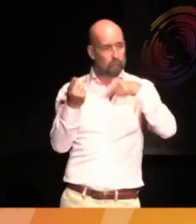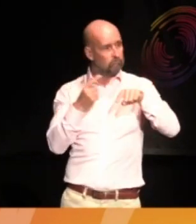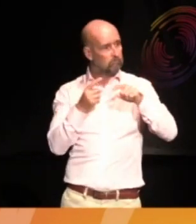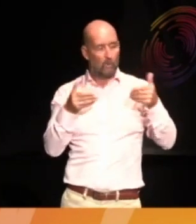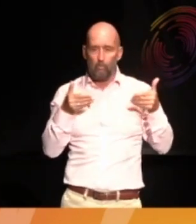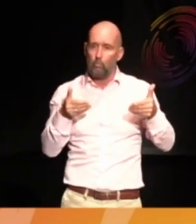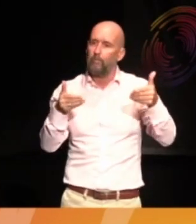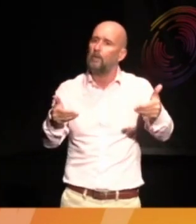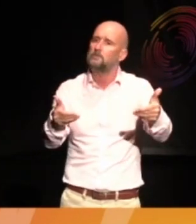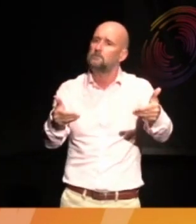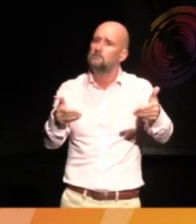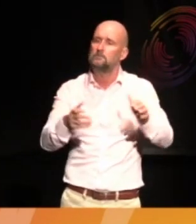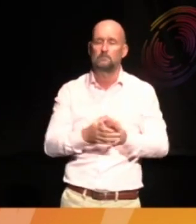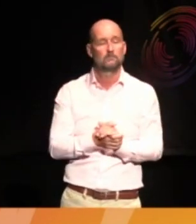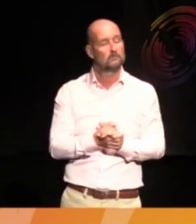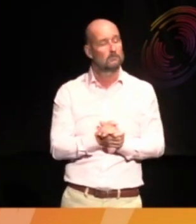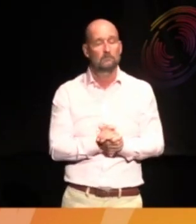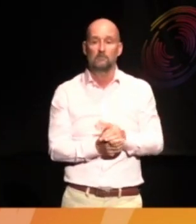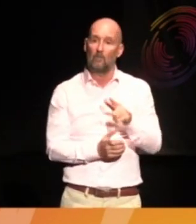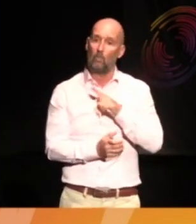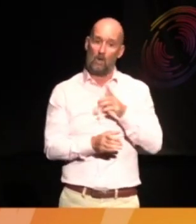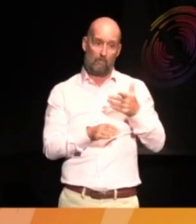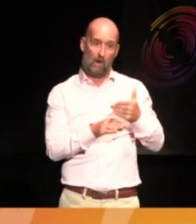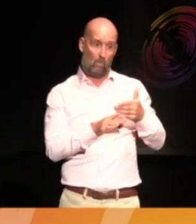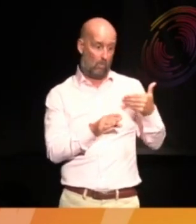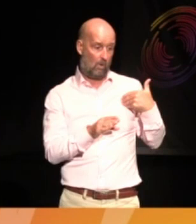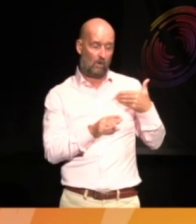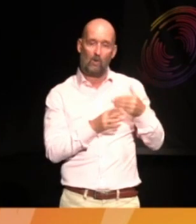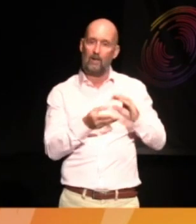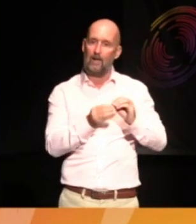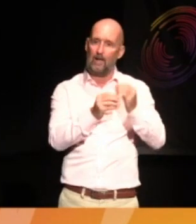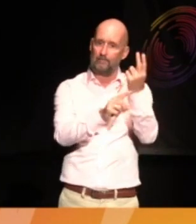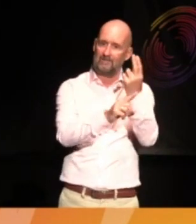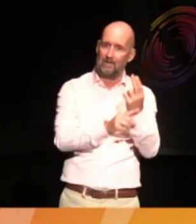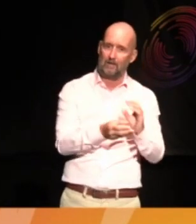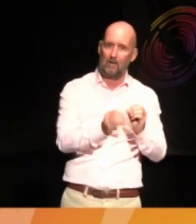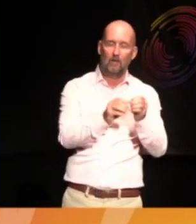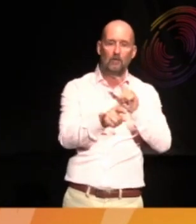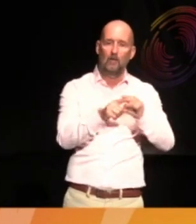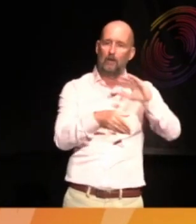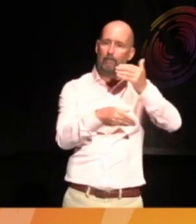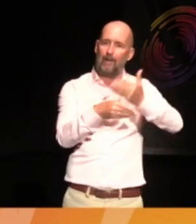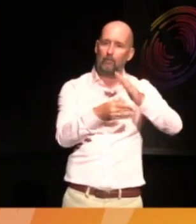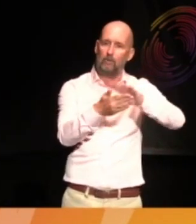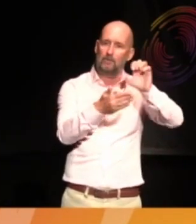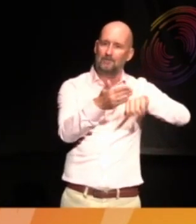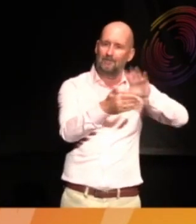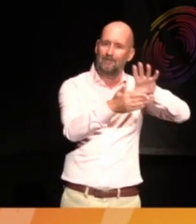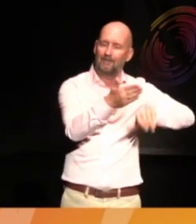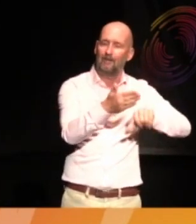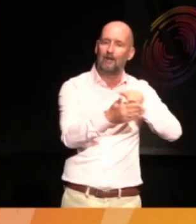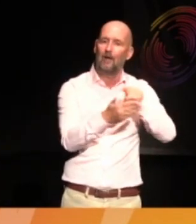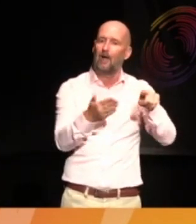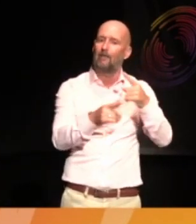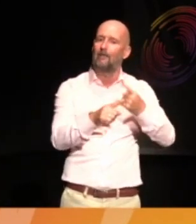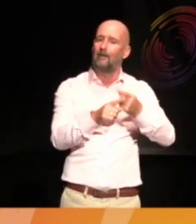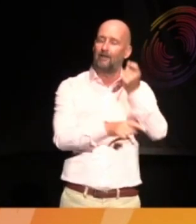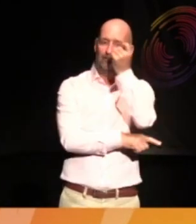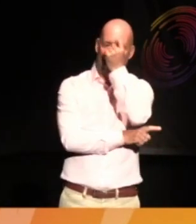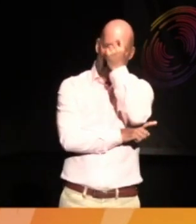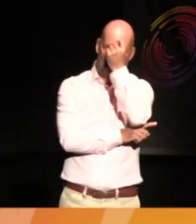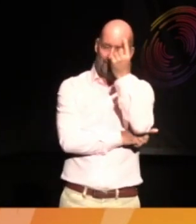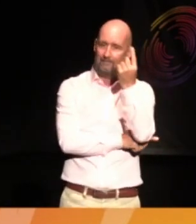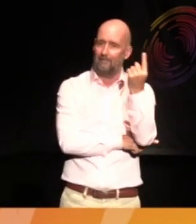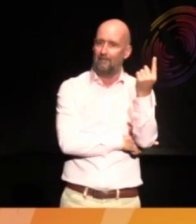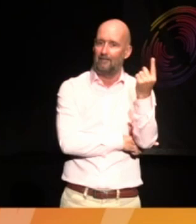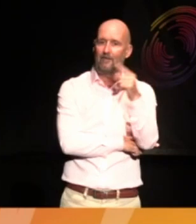movement, I guess. So a lot of the work that I do as a designer is about removing barriers, but I've quickly realised that the